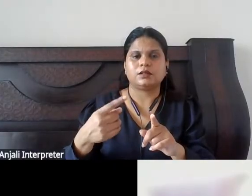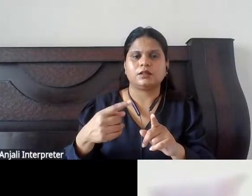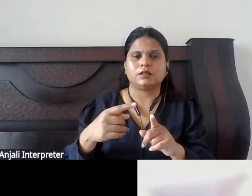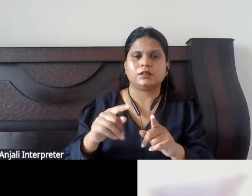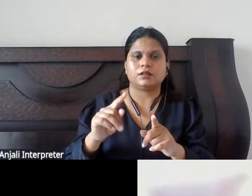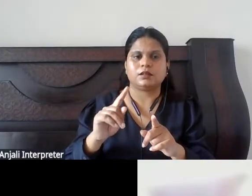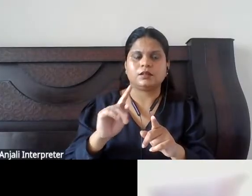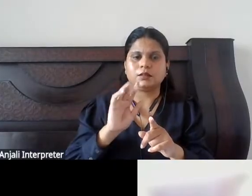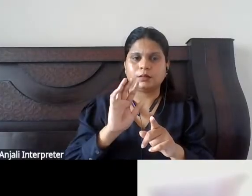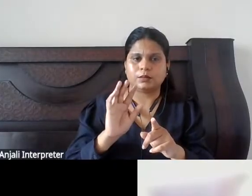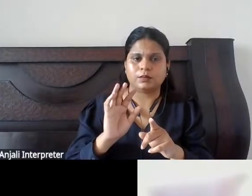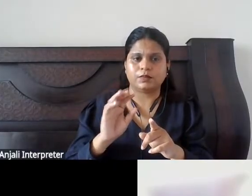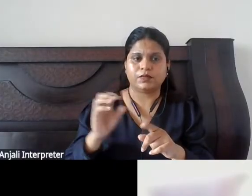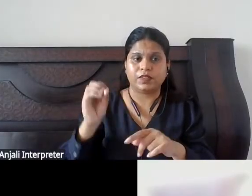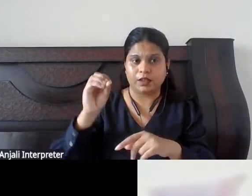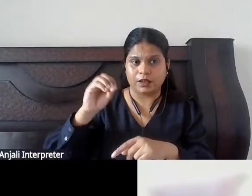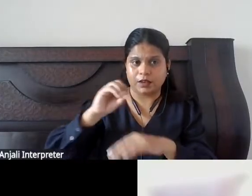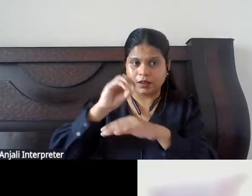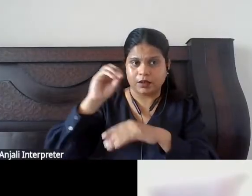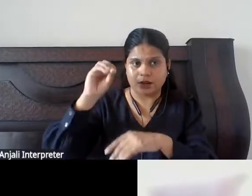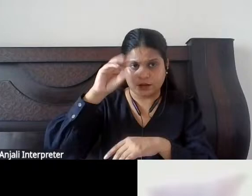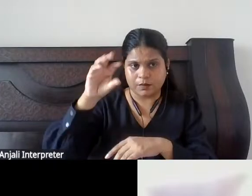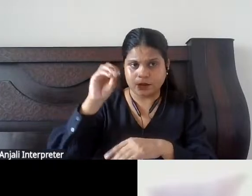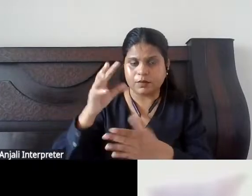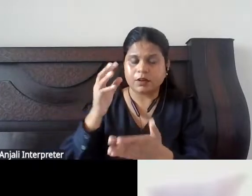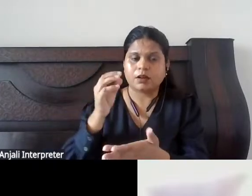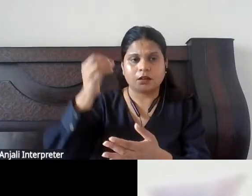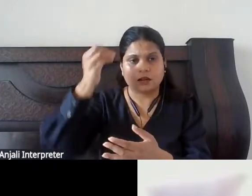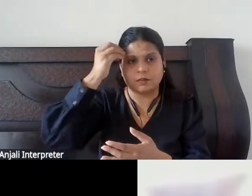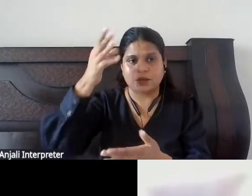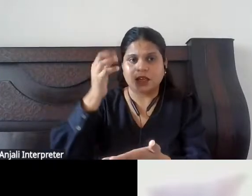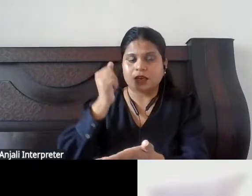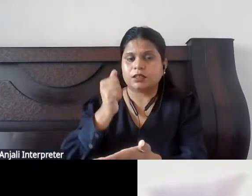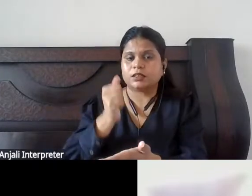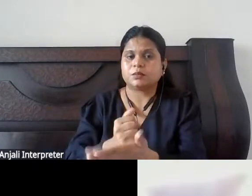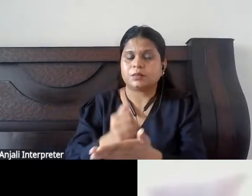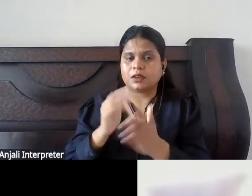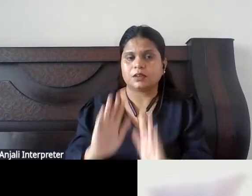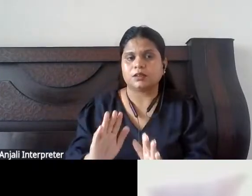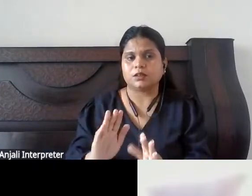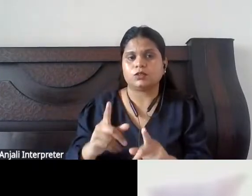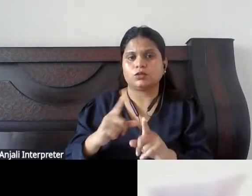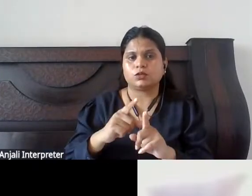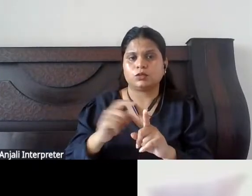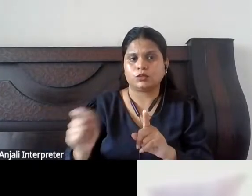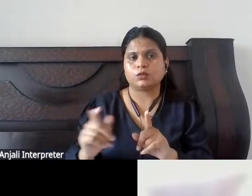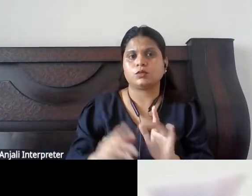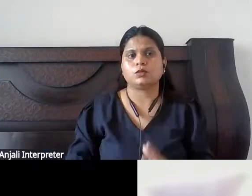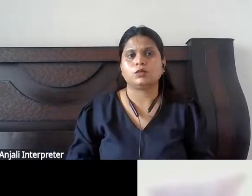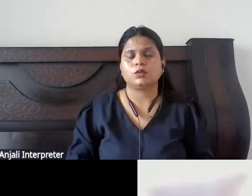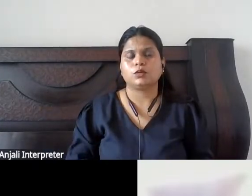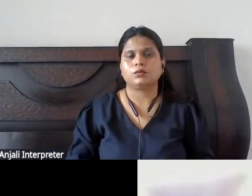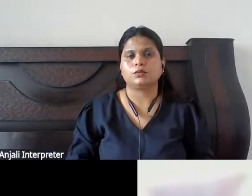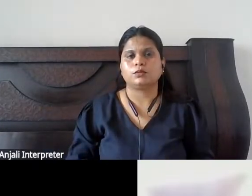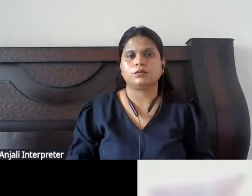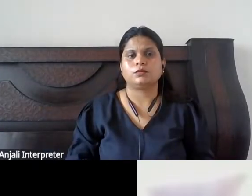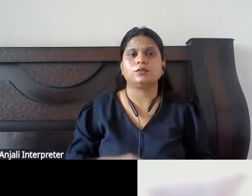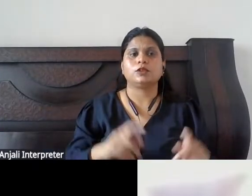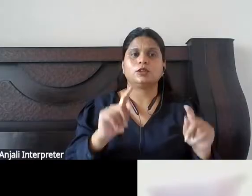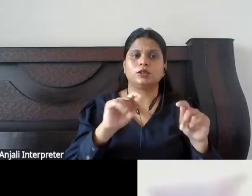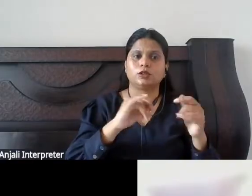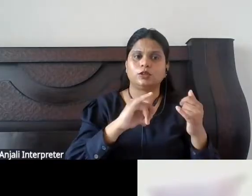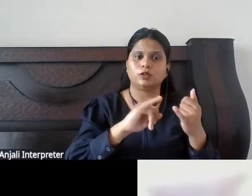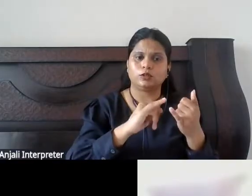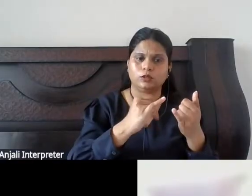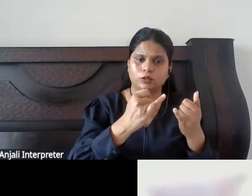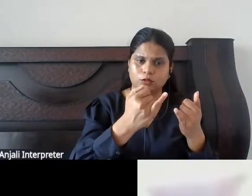a greater awareness among the masses, among our own sector. We should formulate some social media campaigns. We